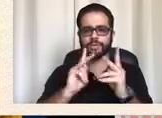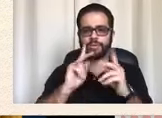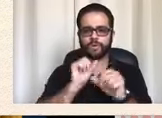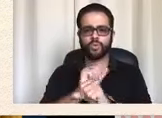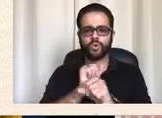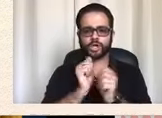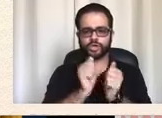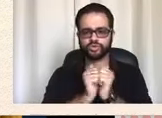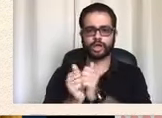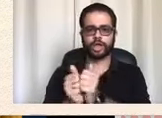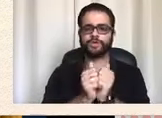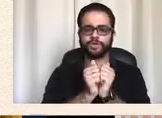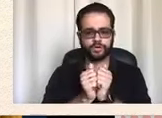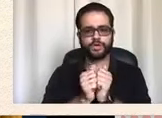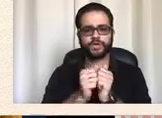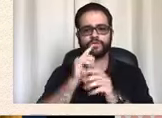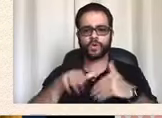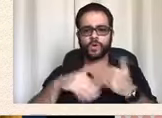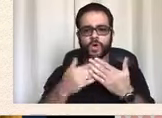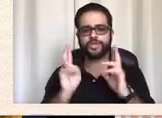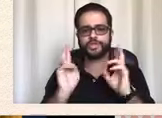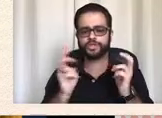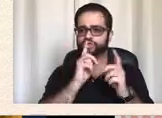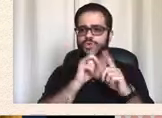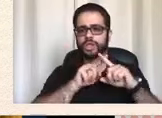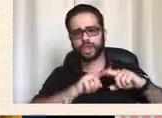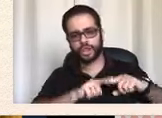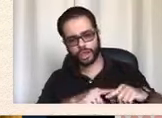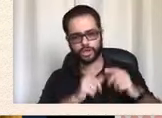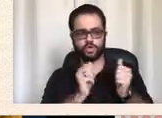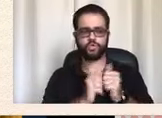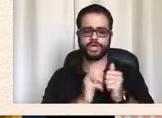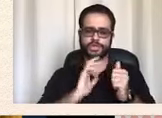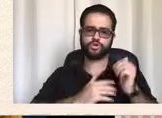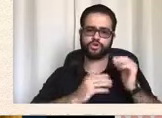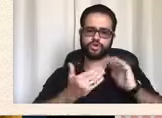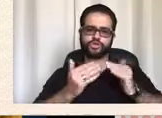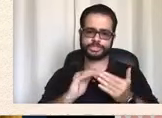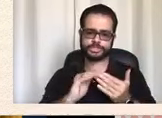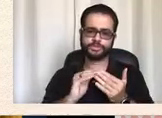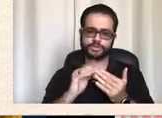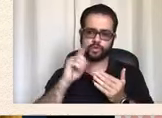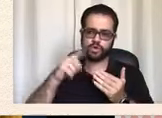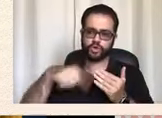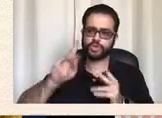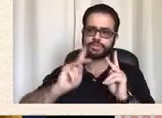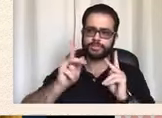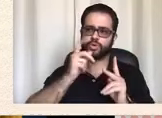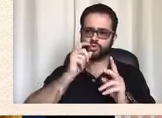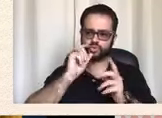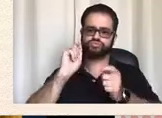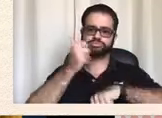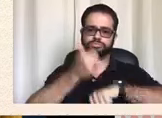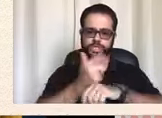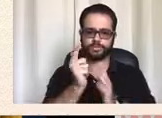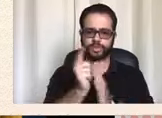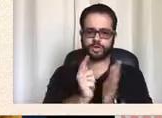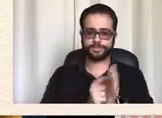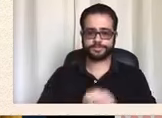the issues that really weigh so heavily on our community to those people who are making these policy changes.